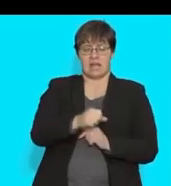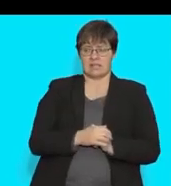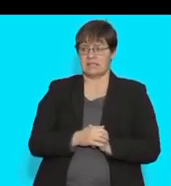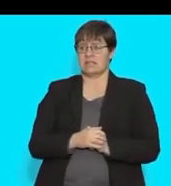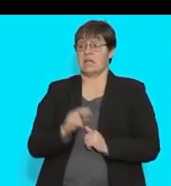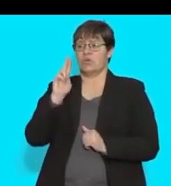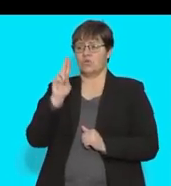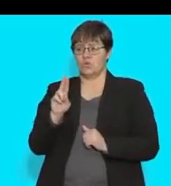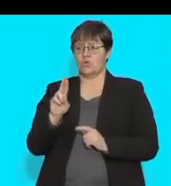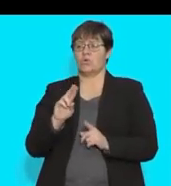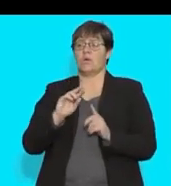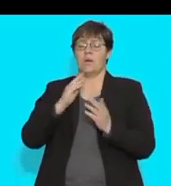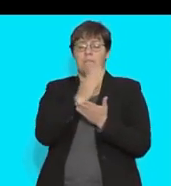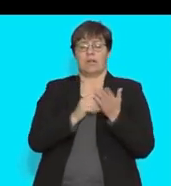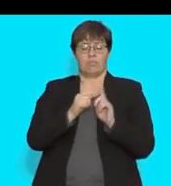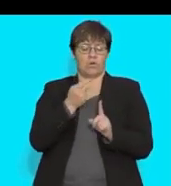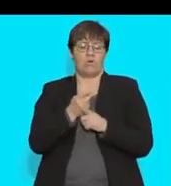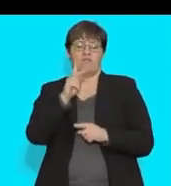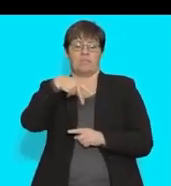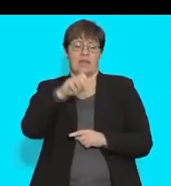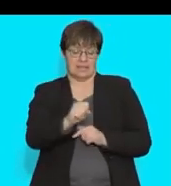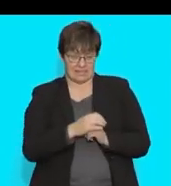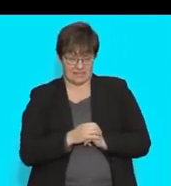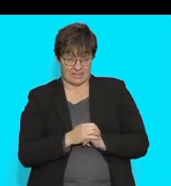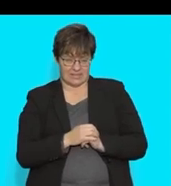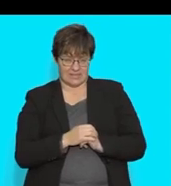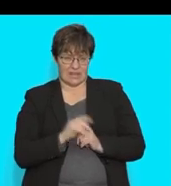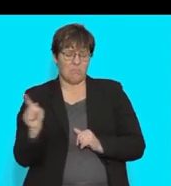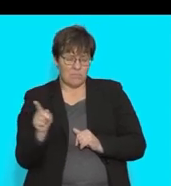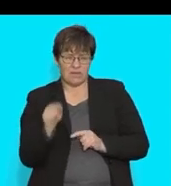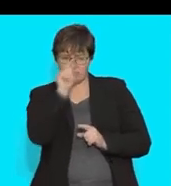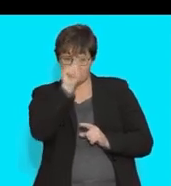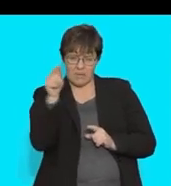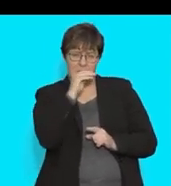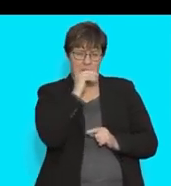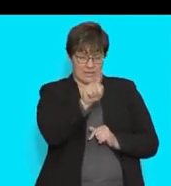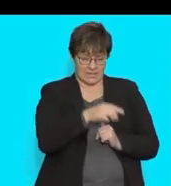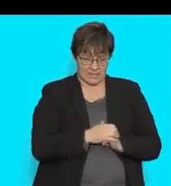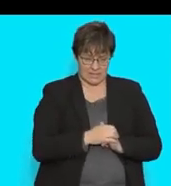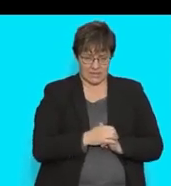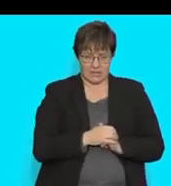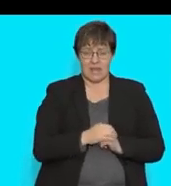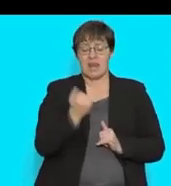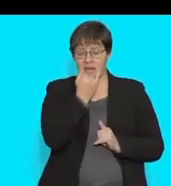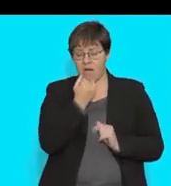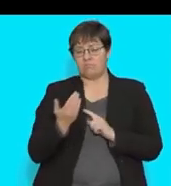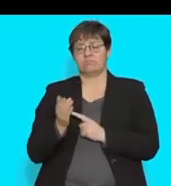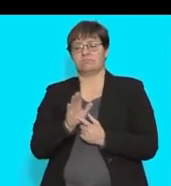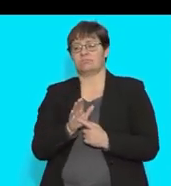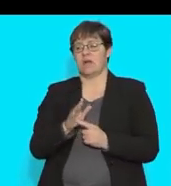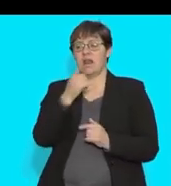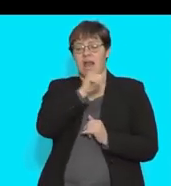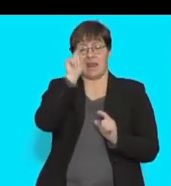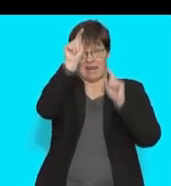of RS. And then U is the midpoint of PS. You see, that's what they respectively means. And then I try